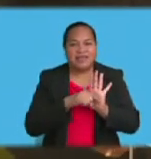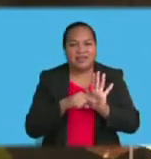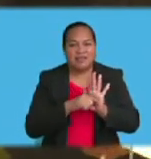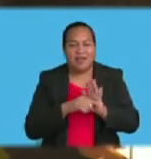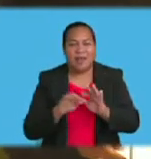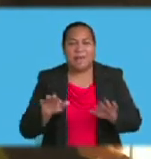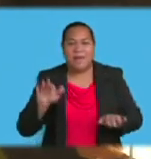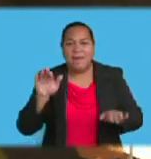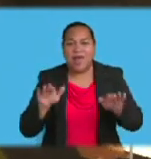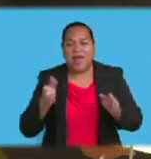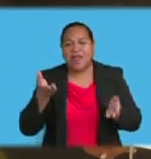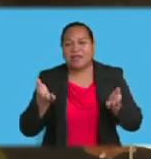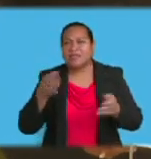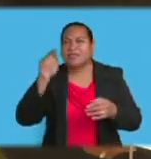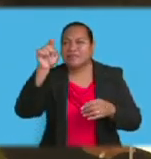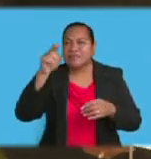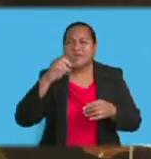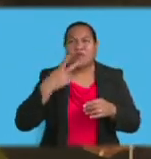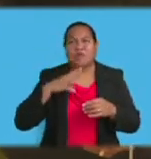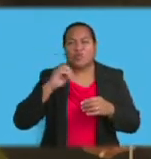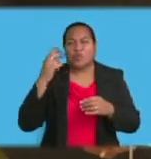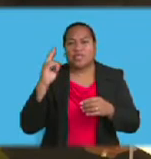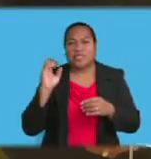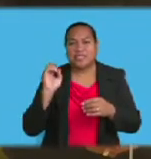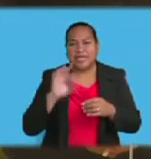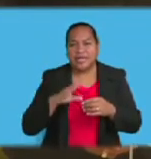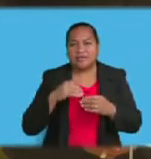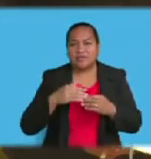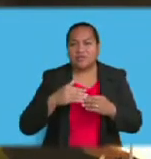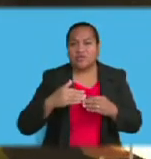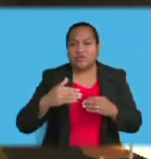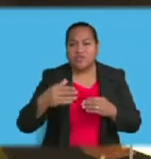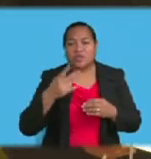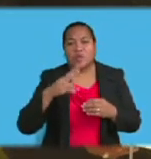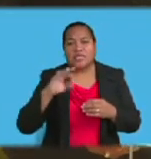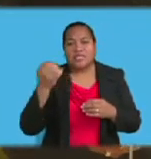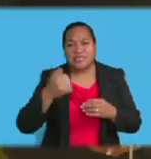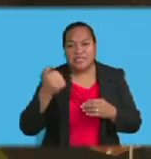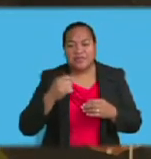trade with New Zealand from 2010 through to 2016, averaging about